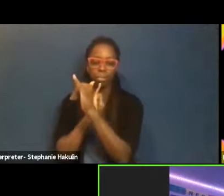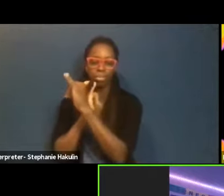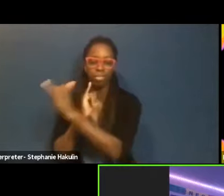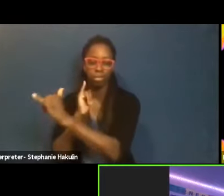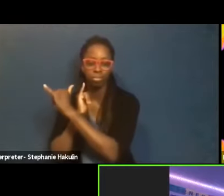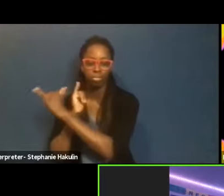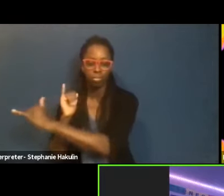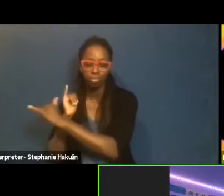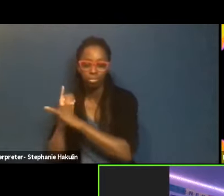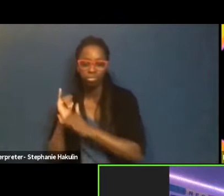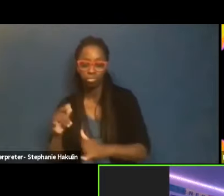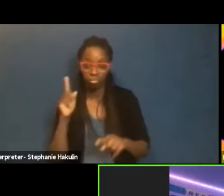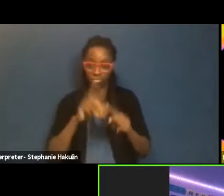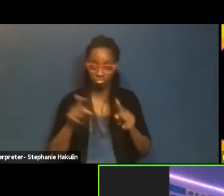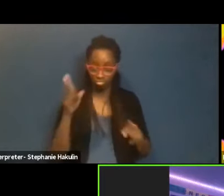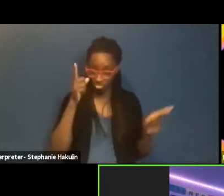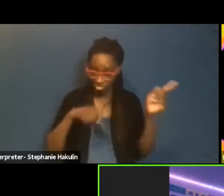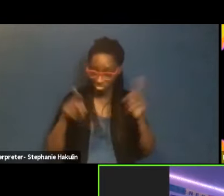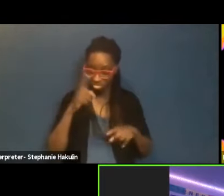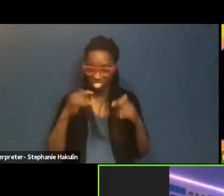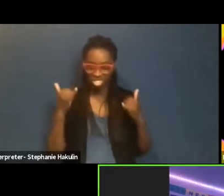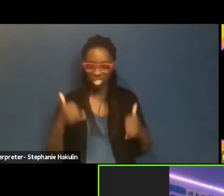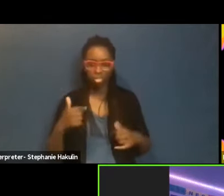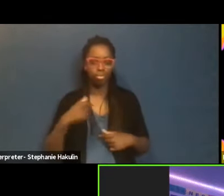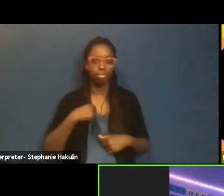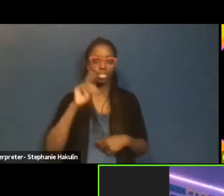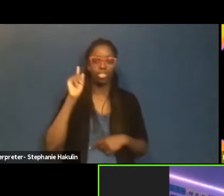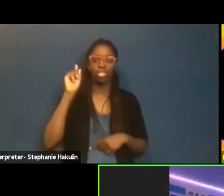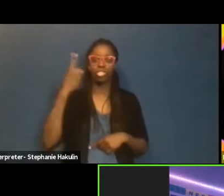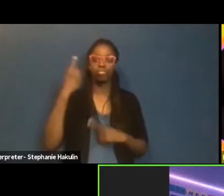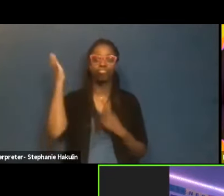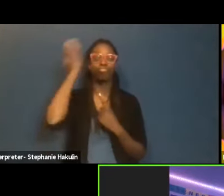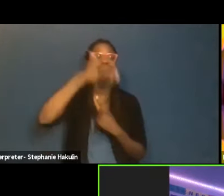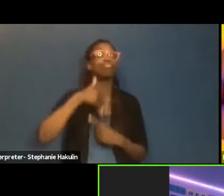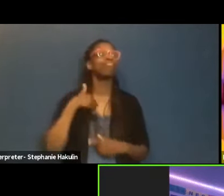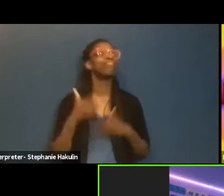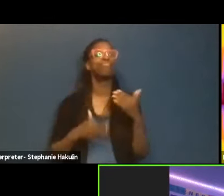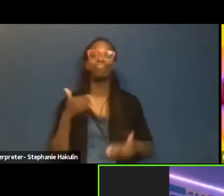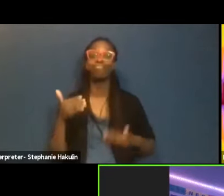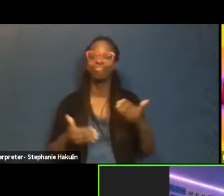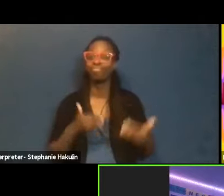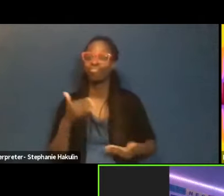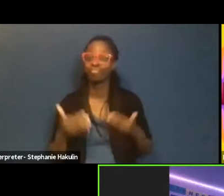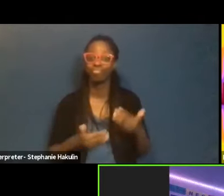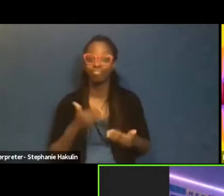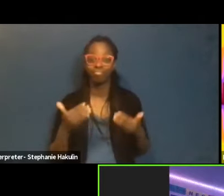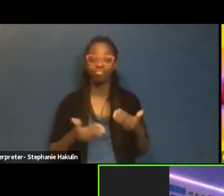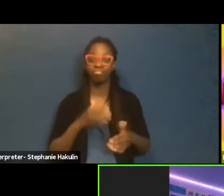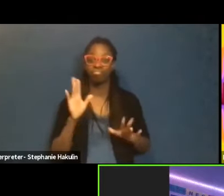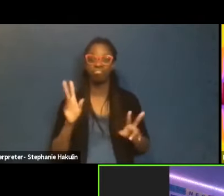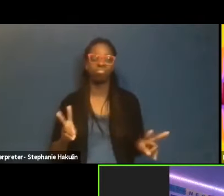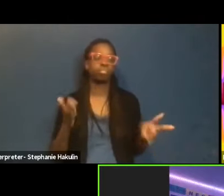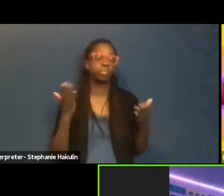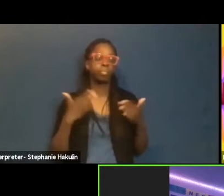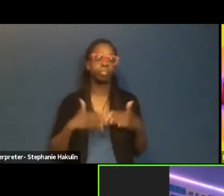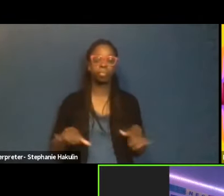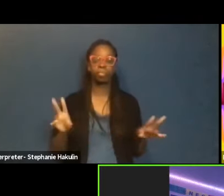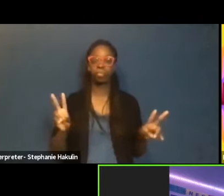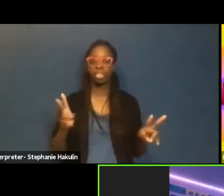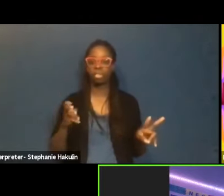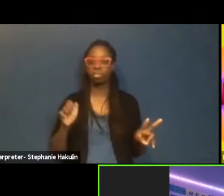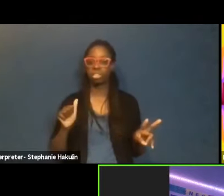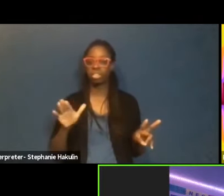degree or simply pump fake. And I tell the Lord, please, Won't you remember my